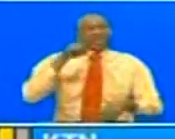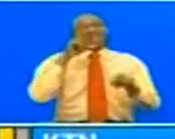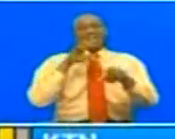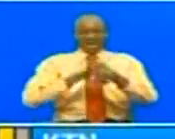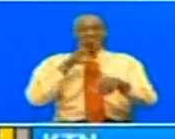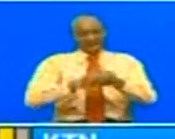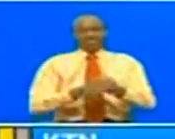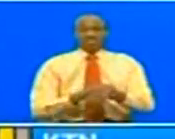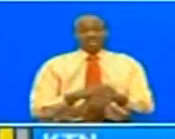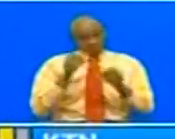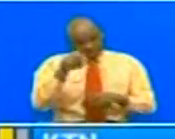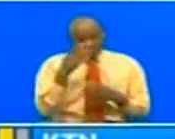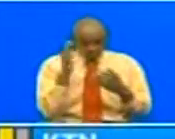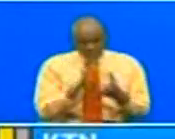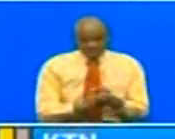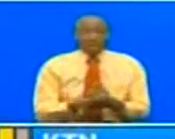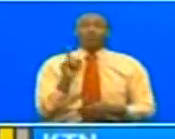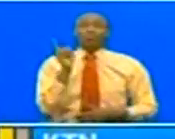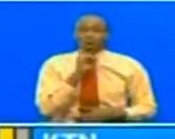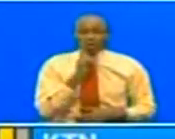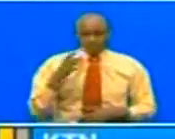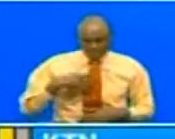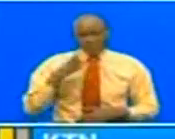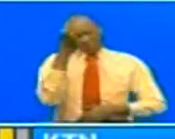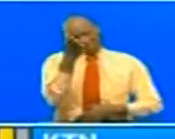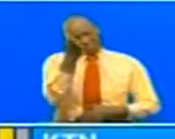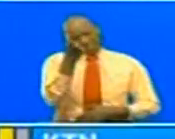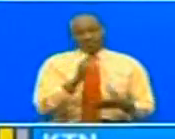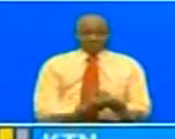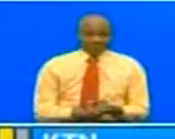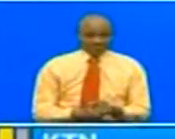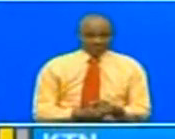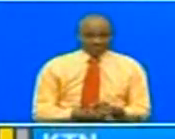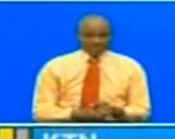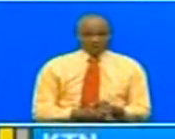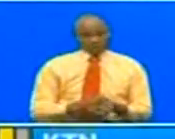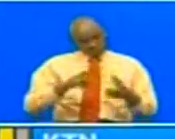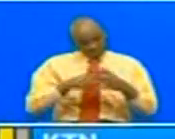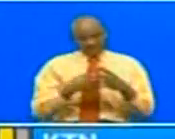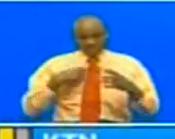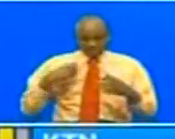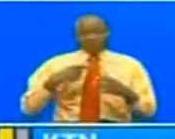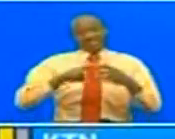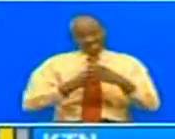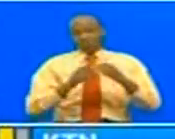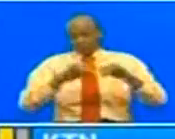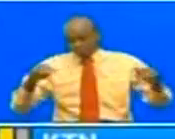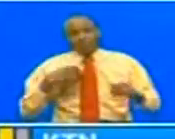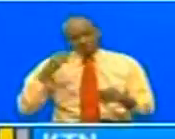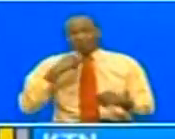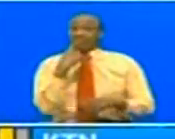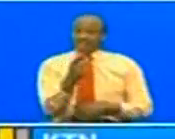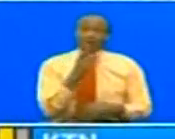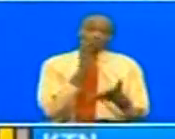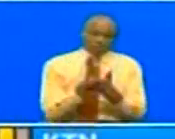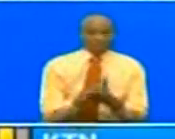law. The one numbers, by tomorrow, the people who will be on the ground, the operation kickoff, will be able to tell you, you